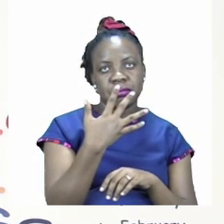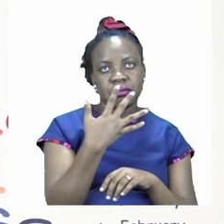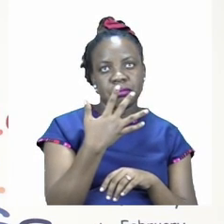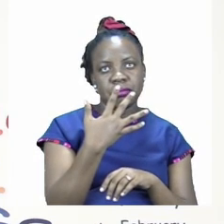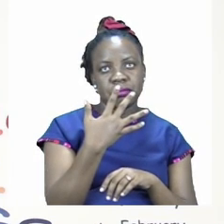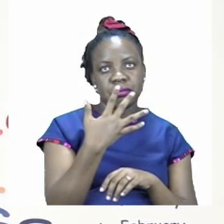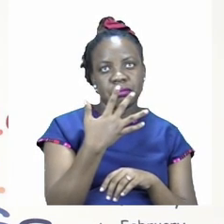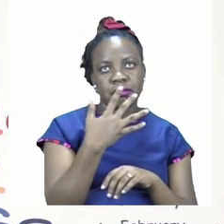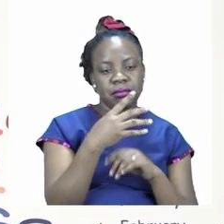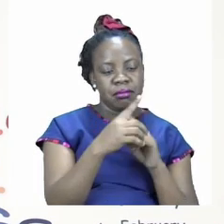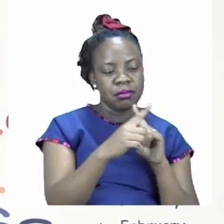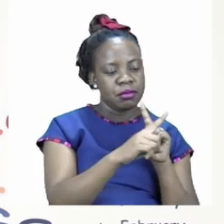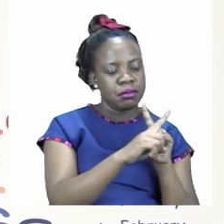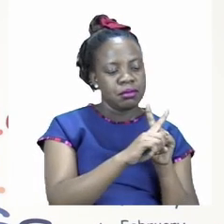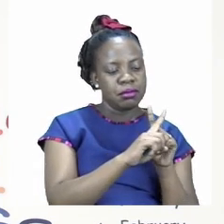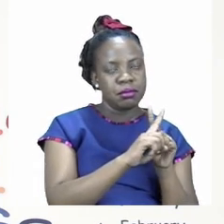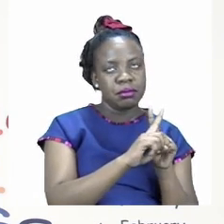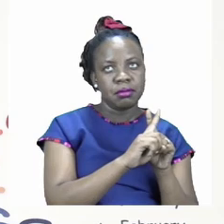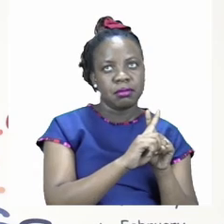times